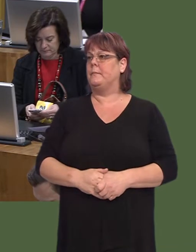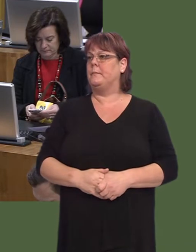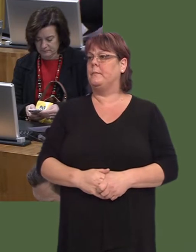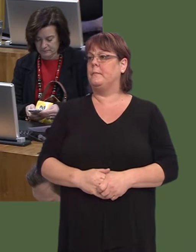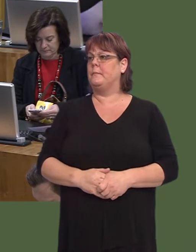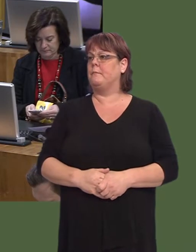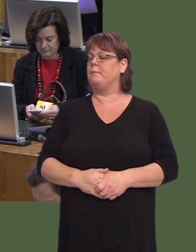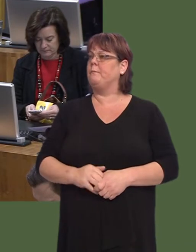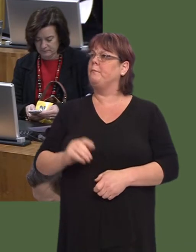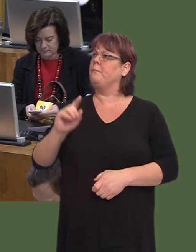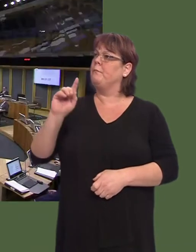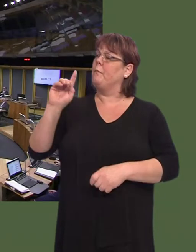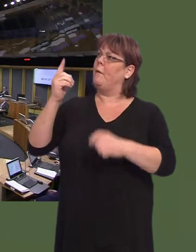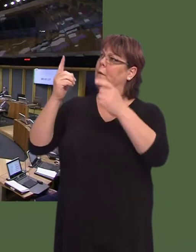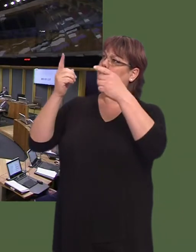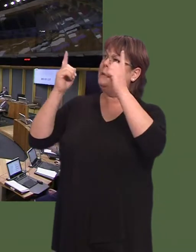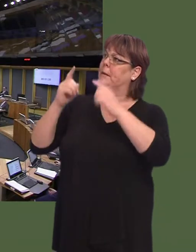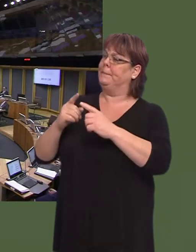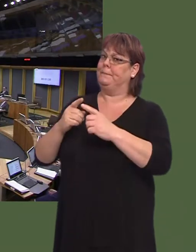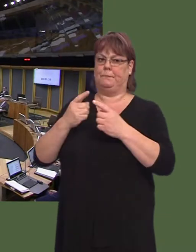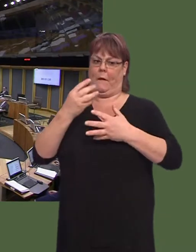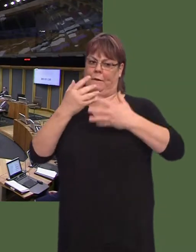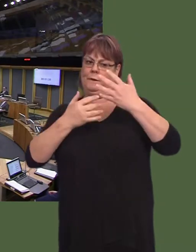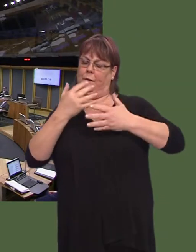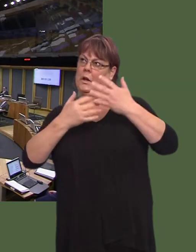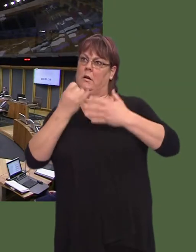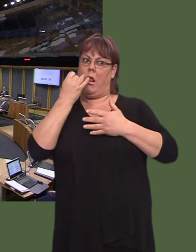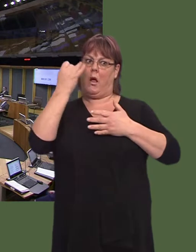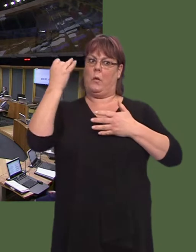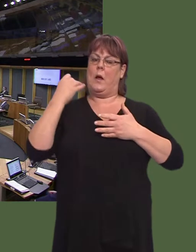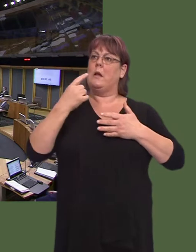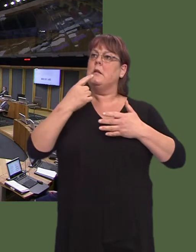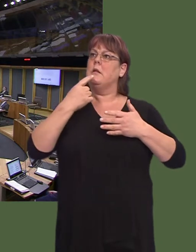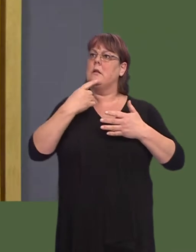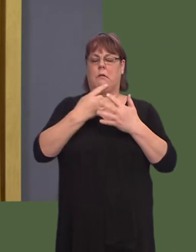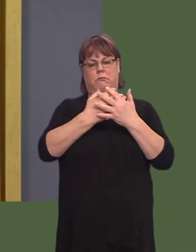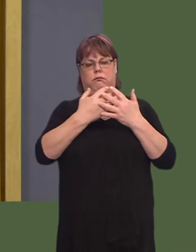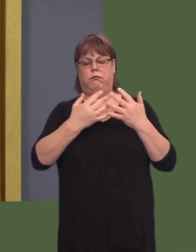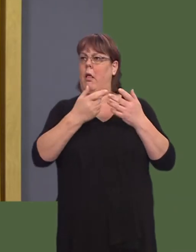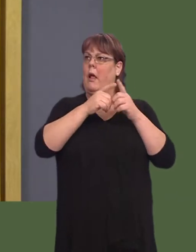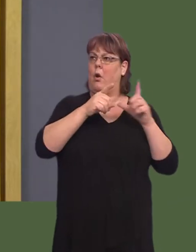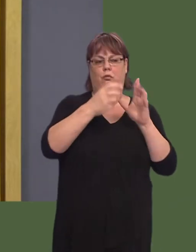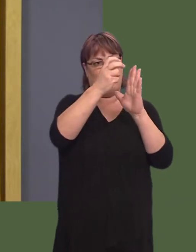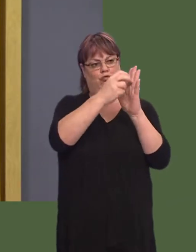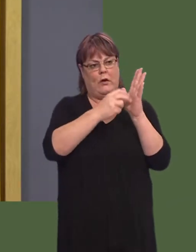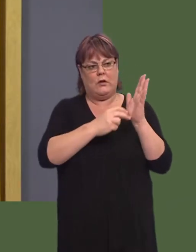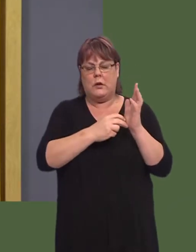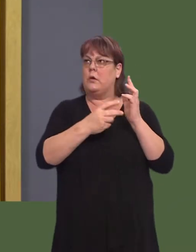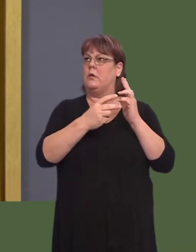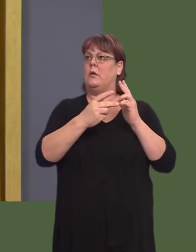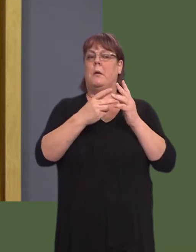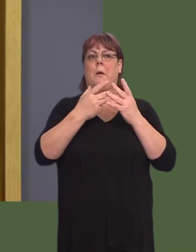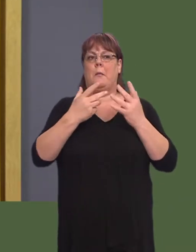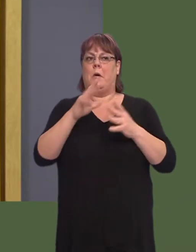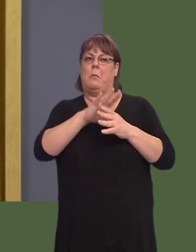Passmore. First Minister, figures released last week showed that 86,238 landlords are now registered, meaning